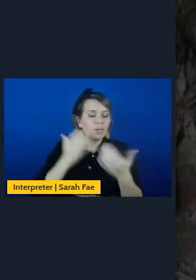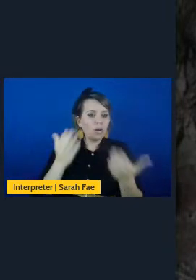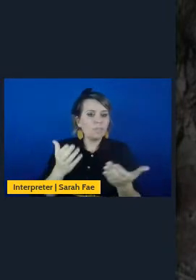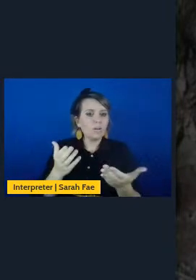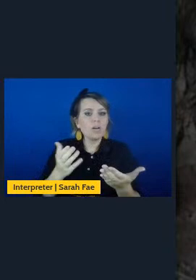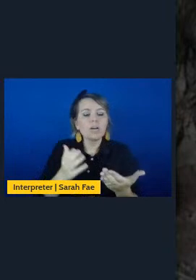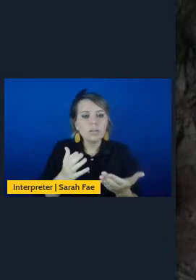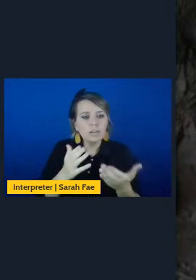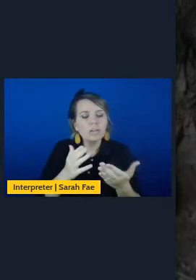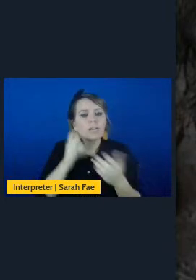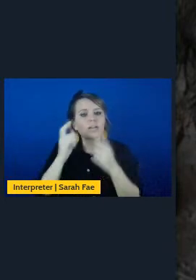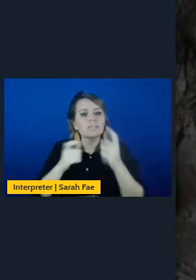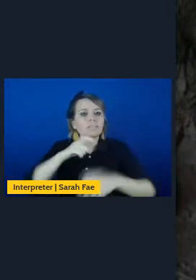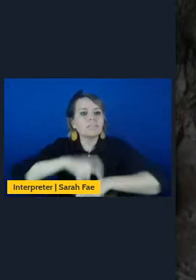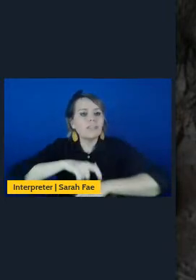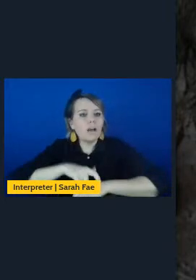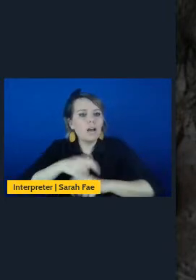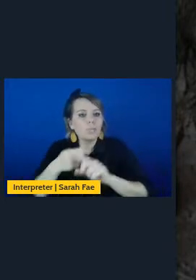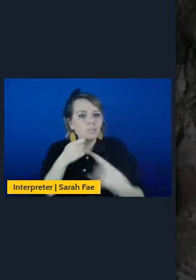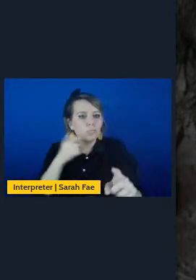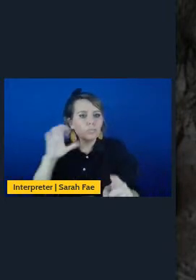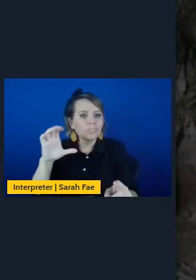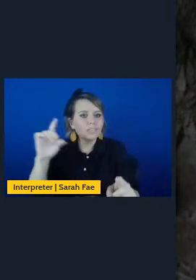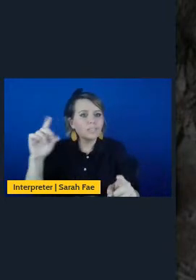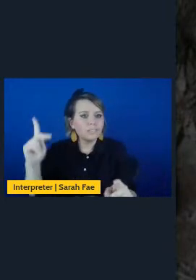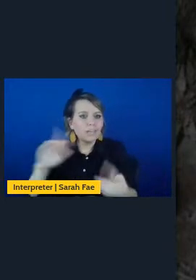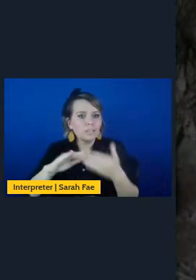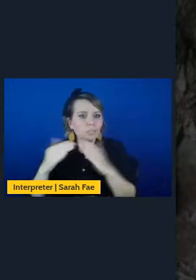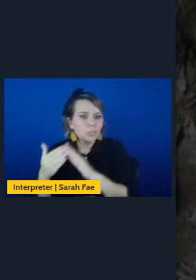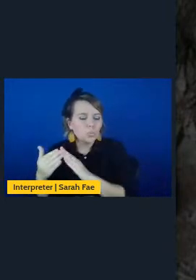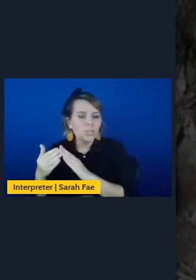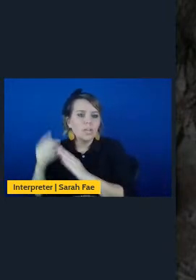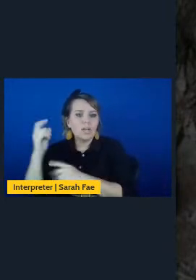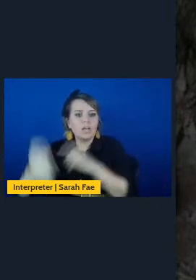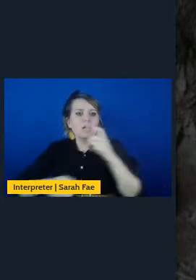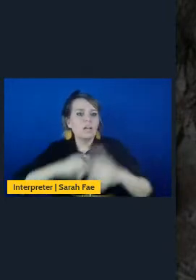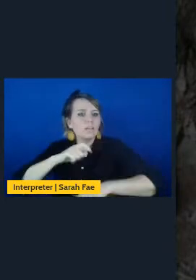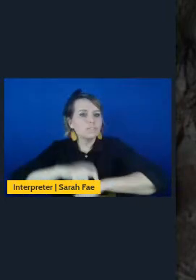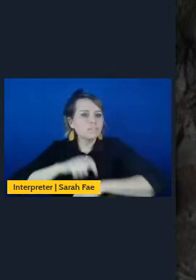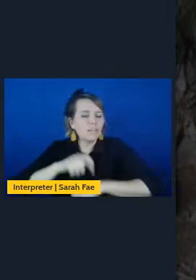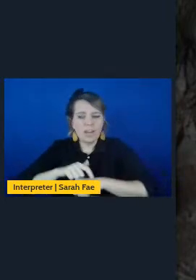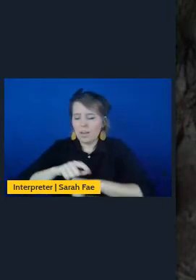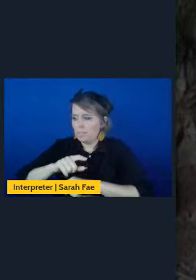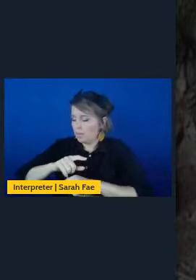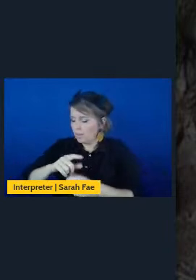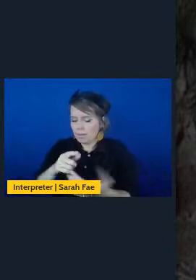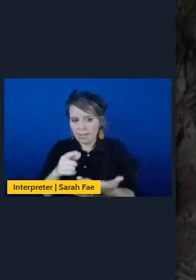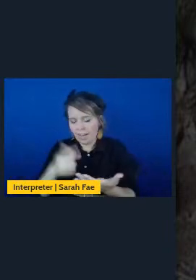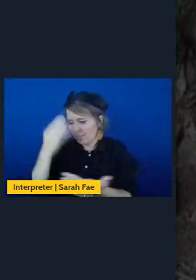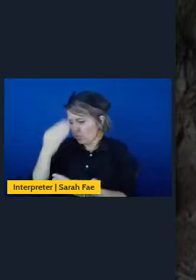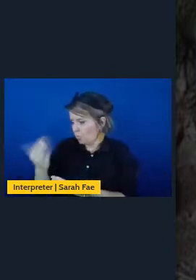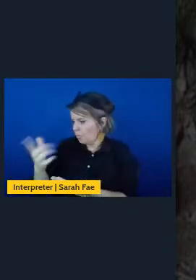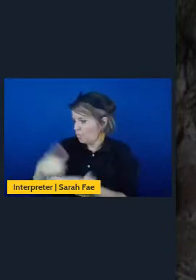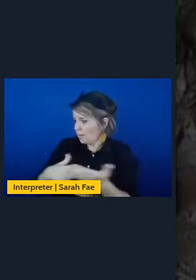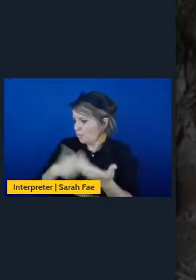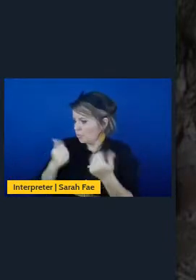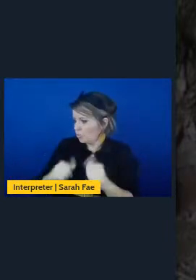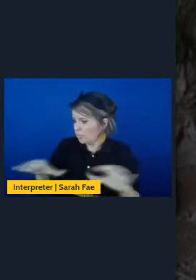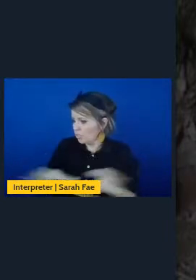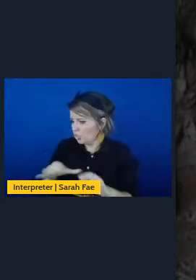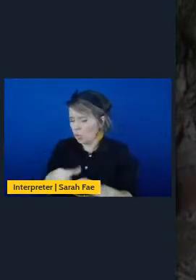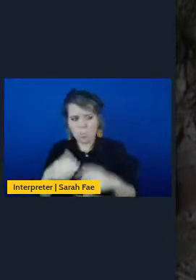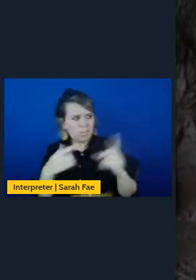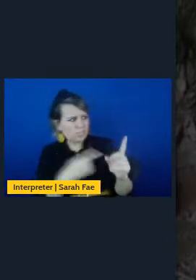the various members in the CDK community, whose reactions upon learning what the hell I was trying to do ranged all the way from, is this